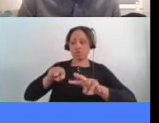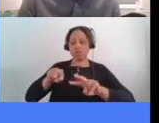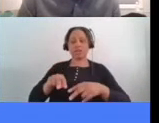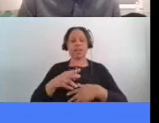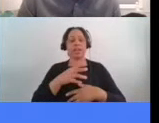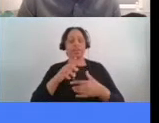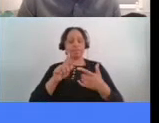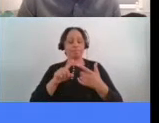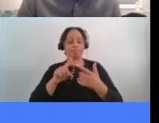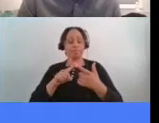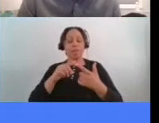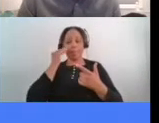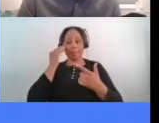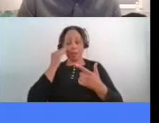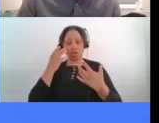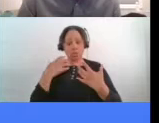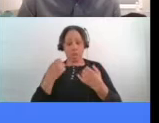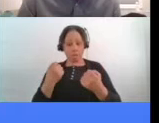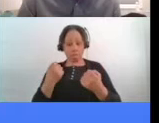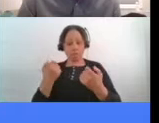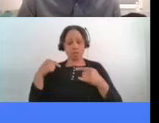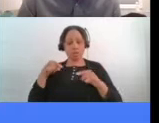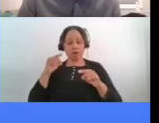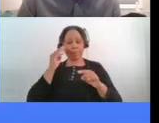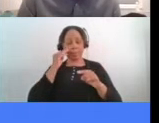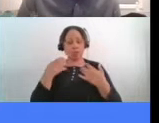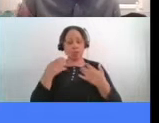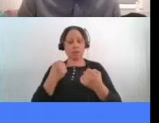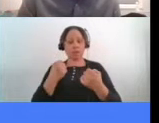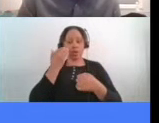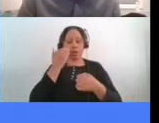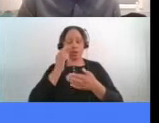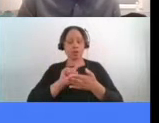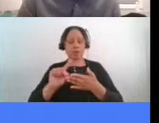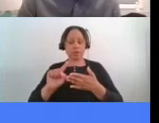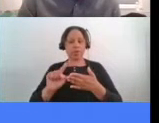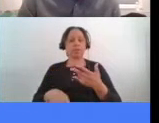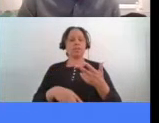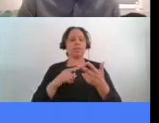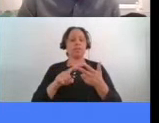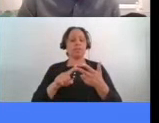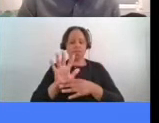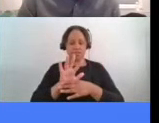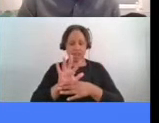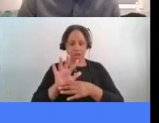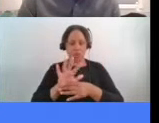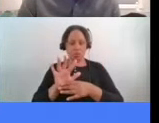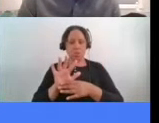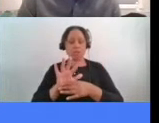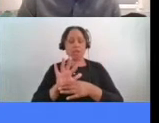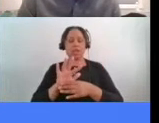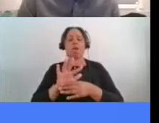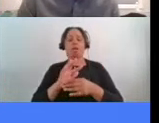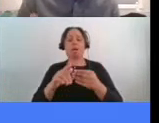Week. Recently had a series, a very informative video session with breast cancer screening and awareness that